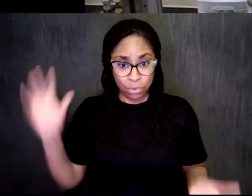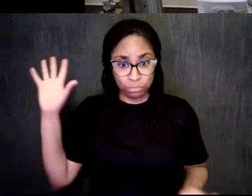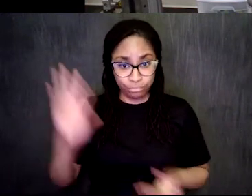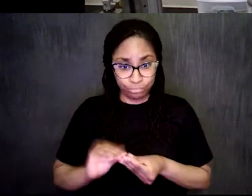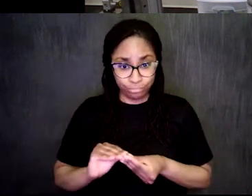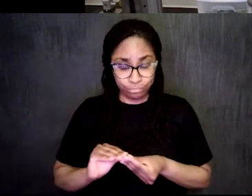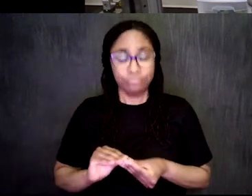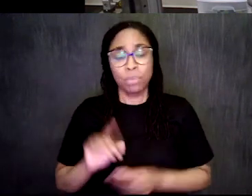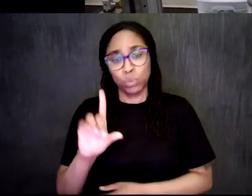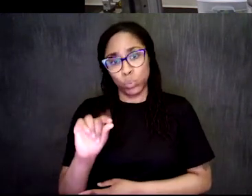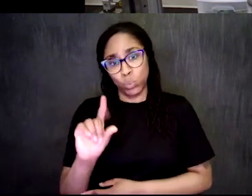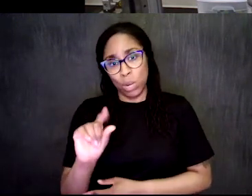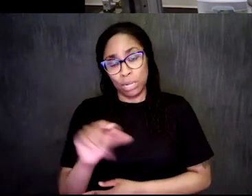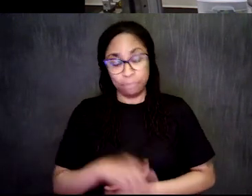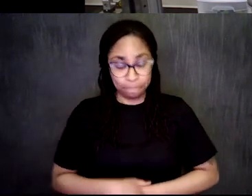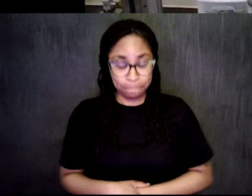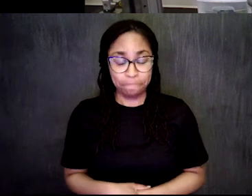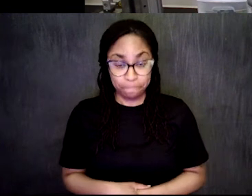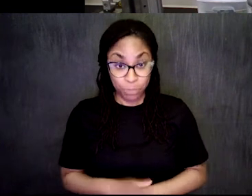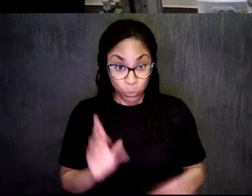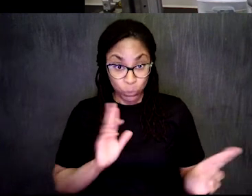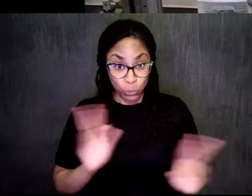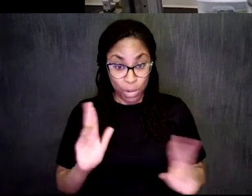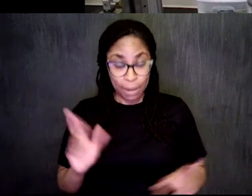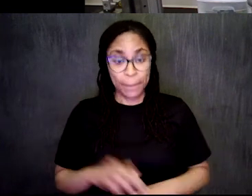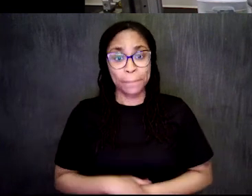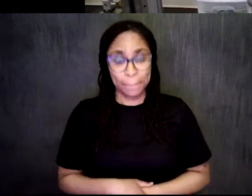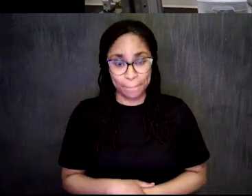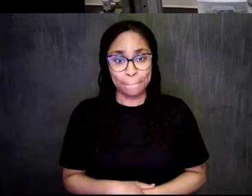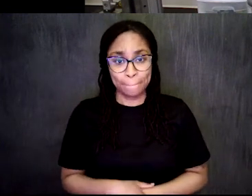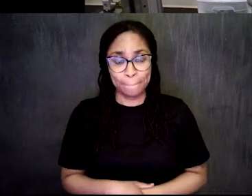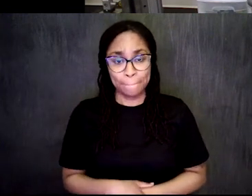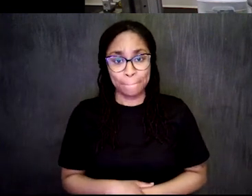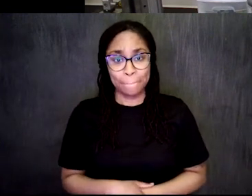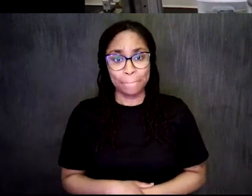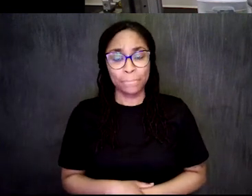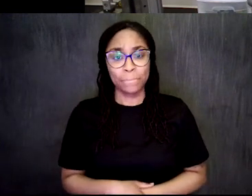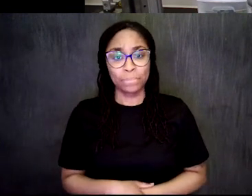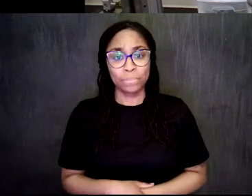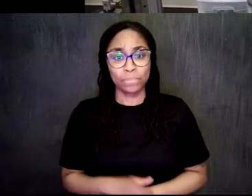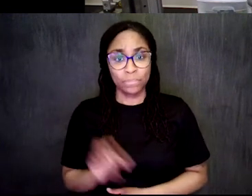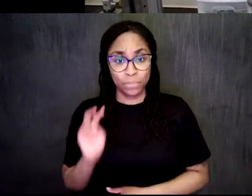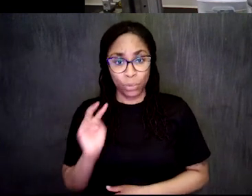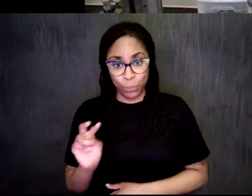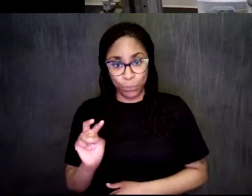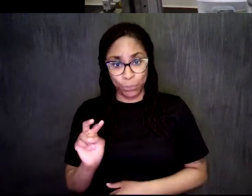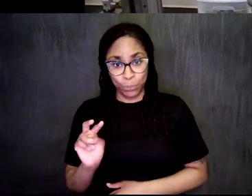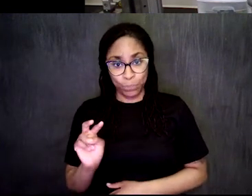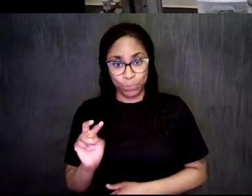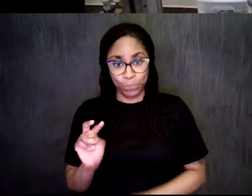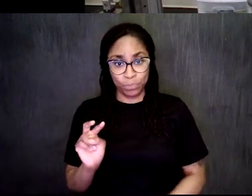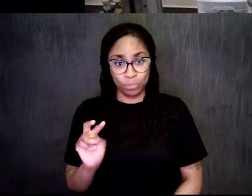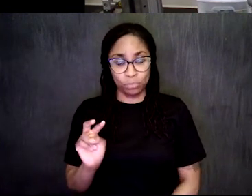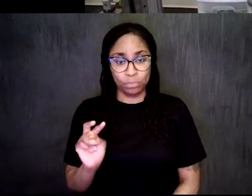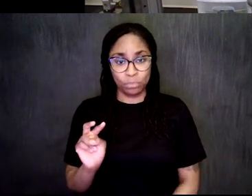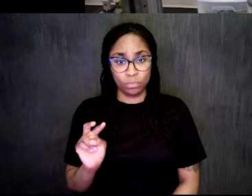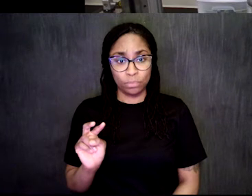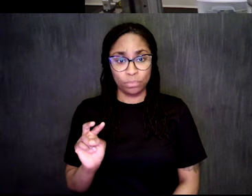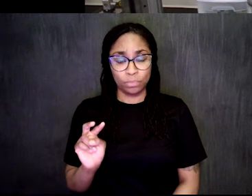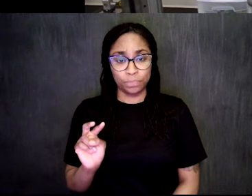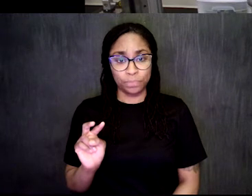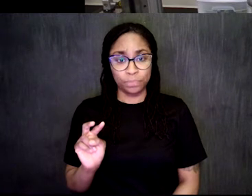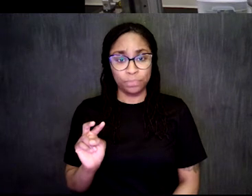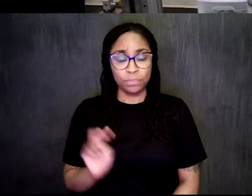of each for a total of 20 repetitions. You ready? We're going to start tucking the pelvis in. And